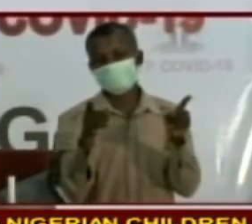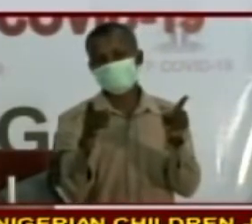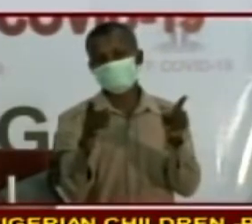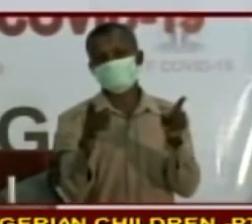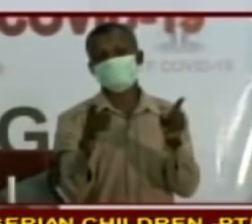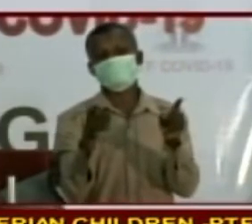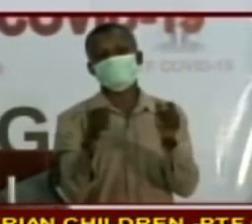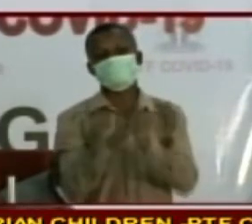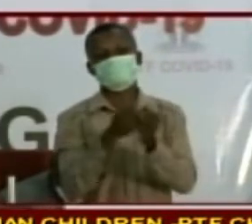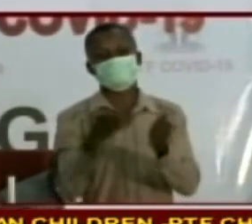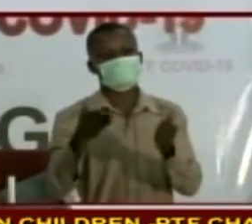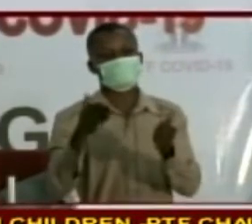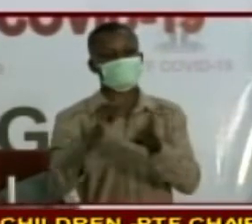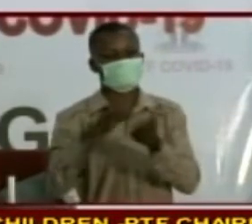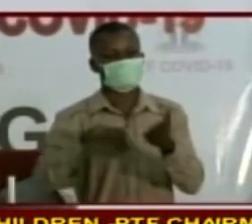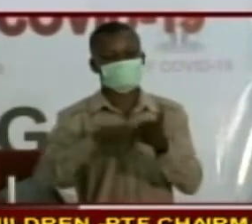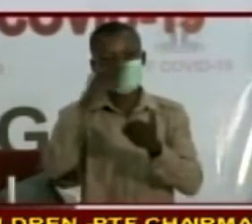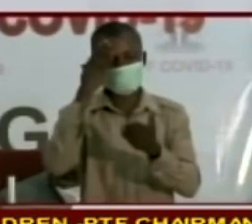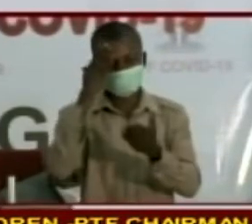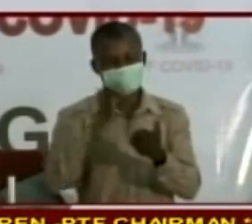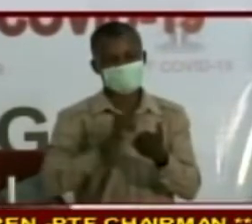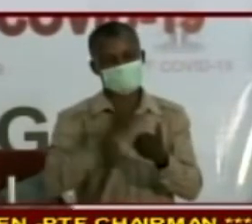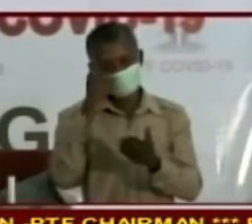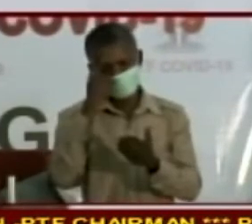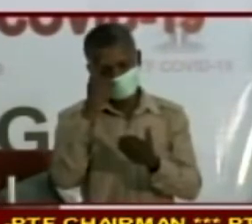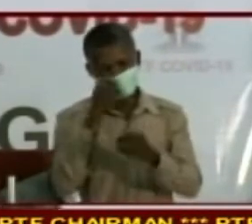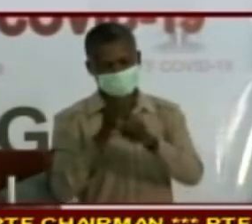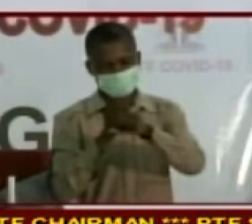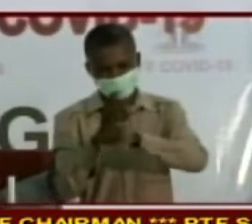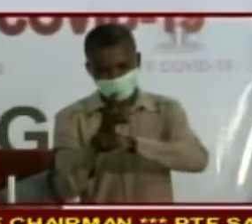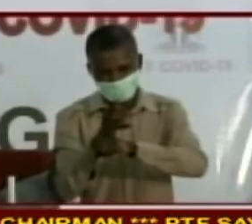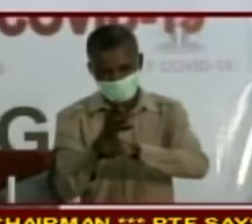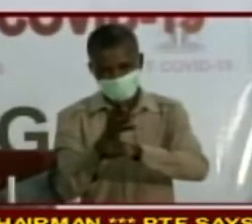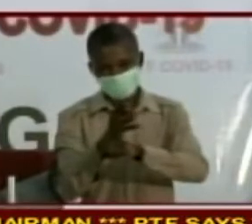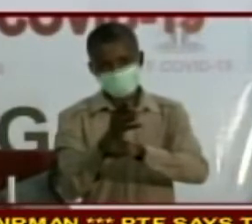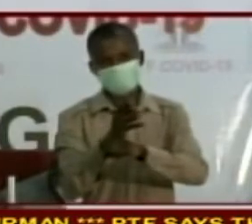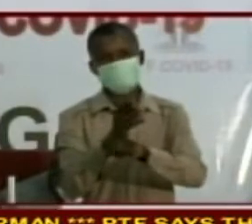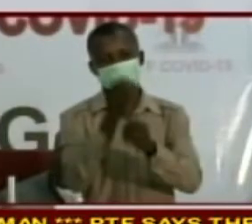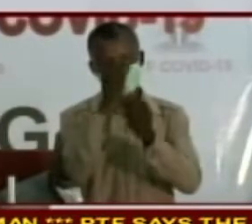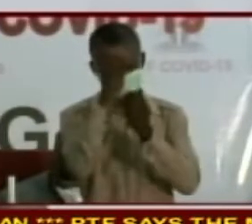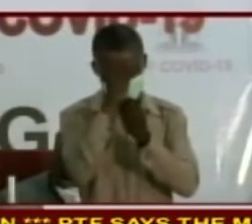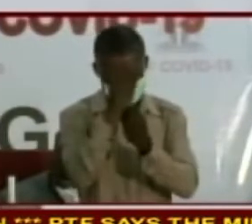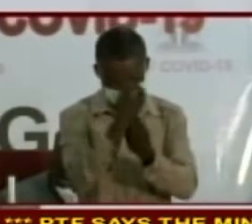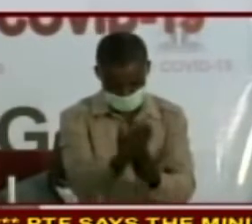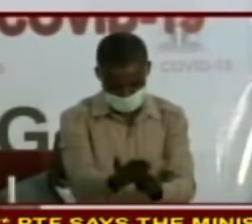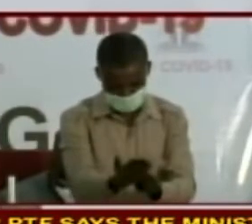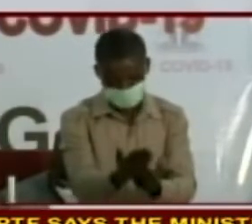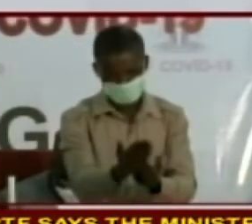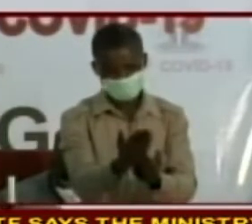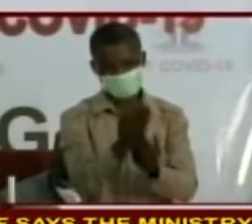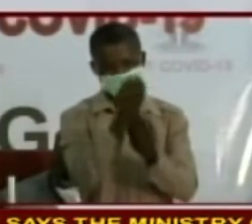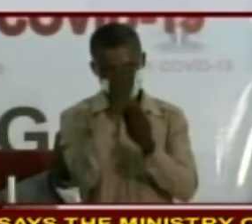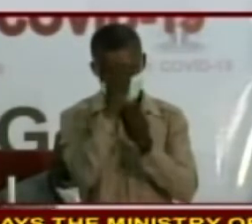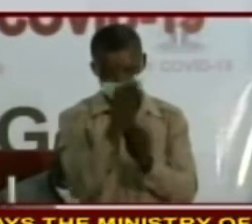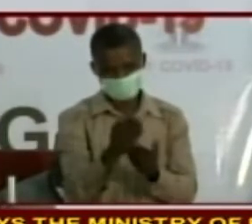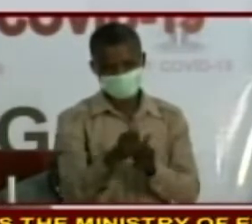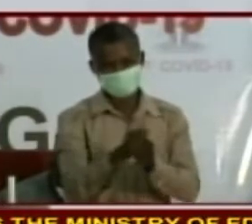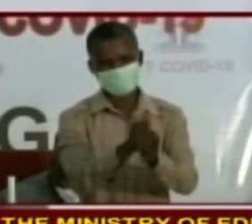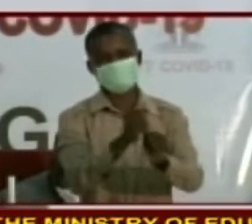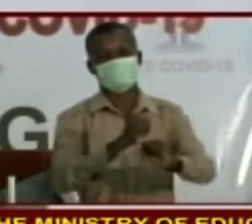we know, I think the advice is that keep to those advisories and